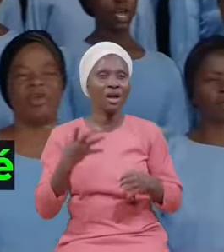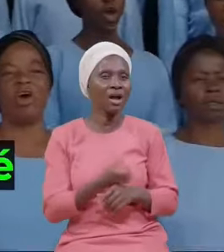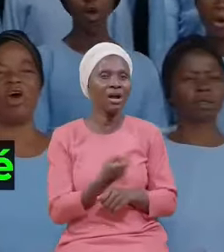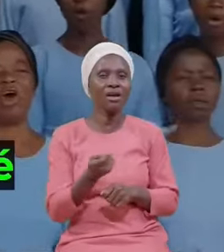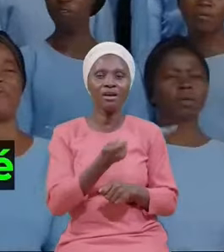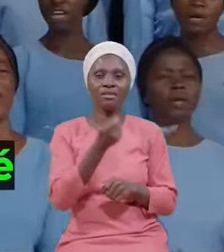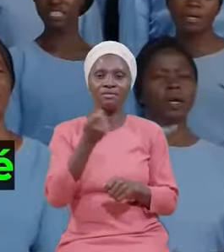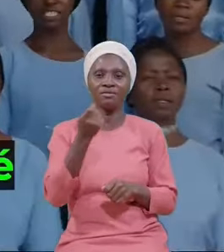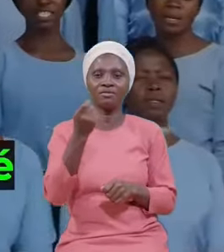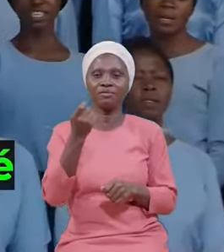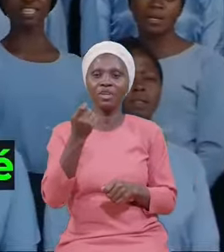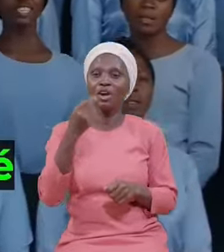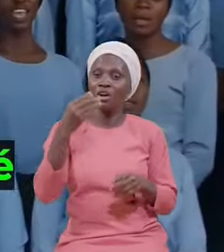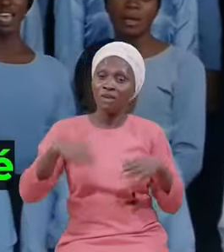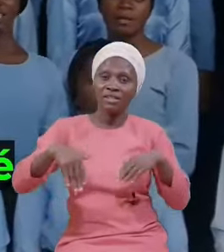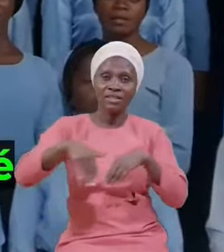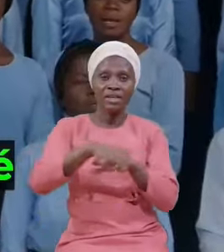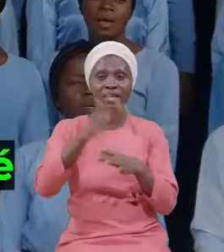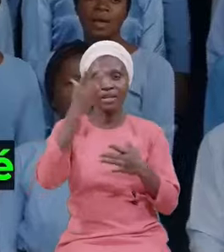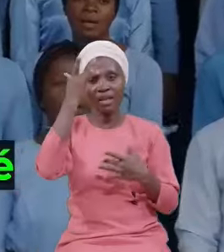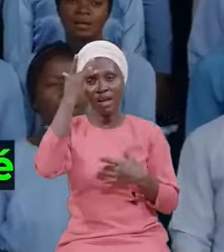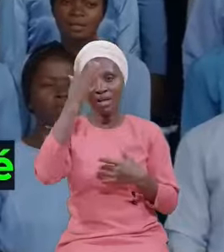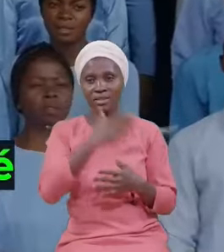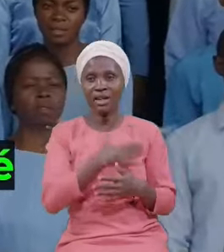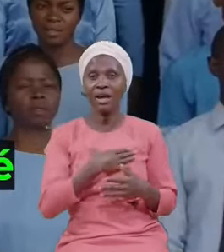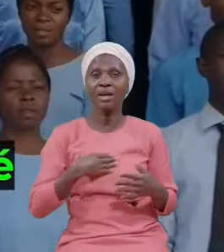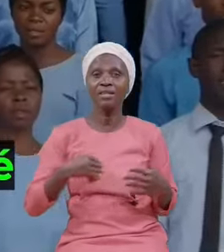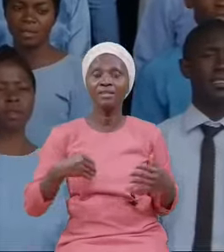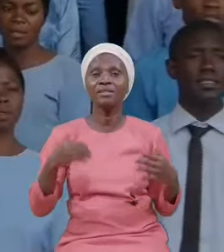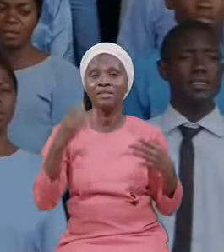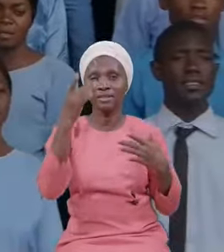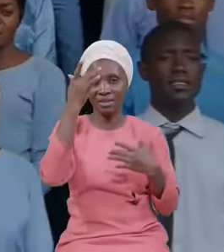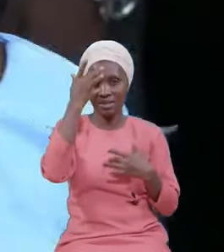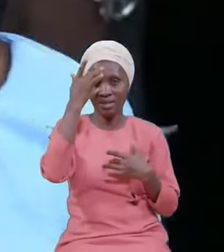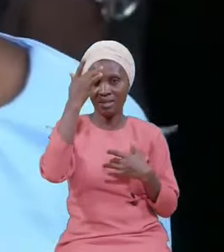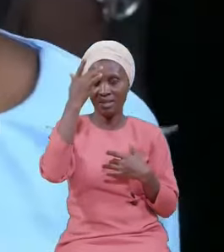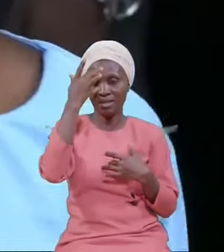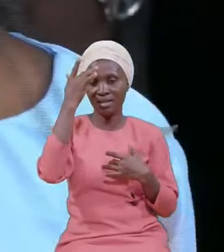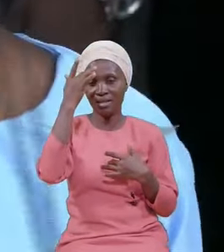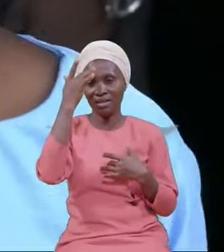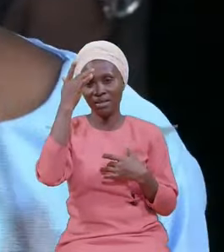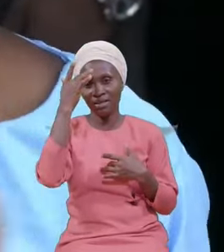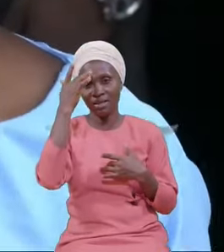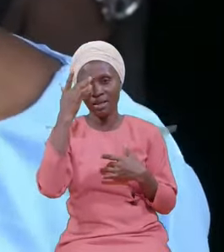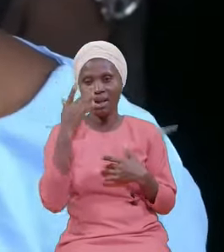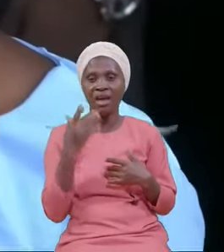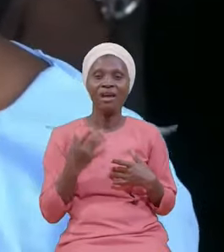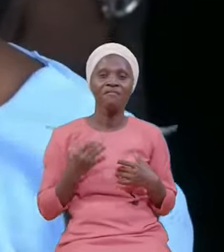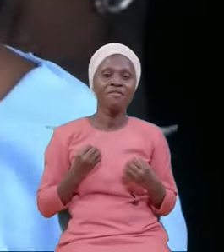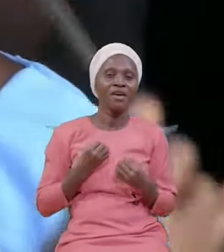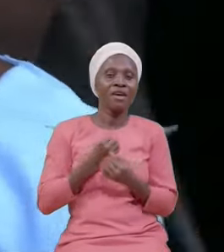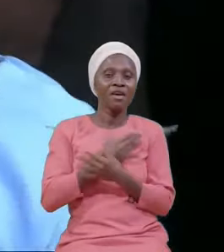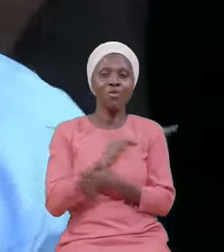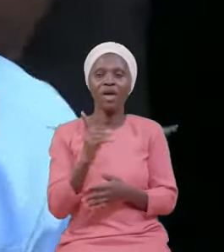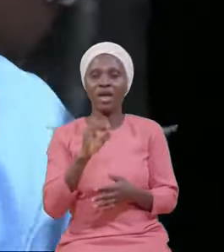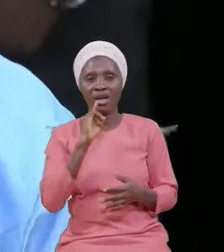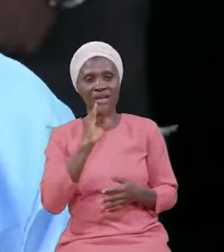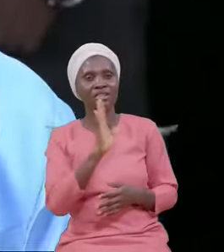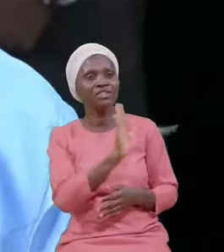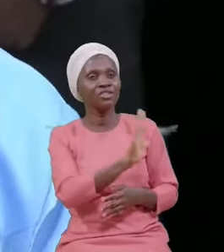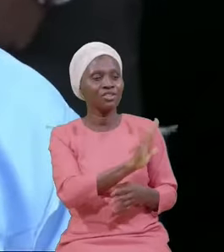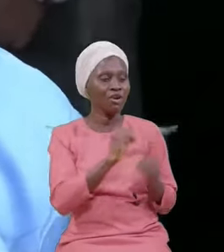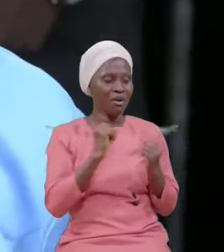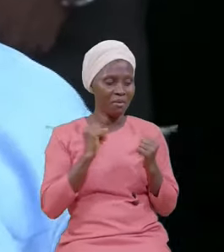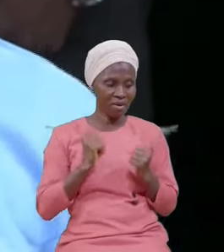Lord over sickness and Fe where is your power where is